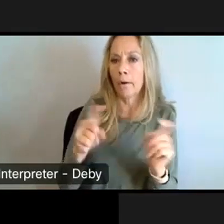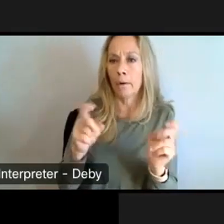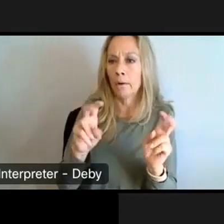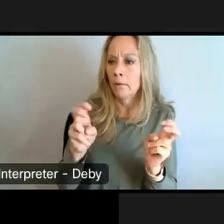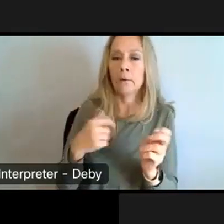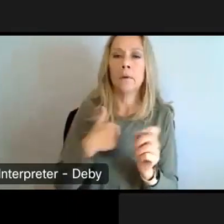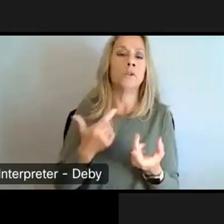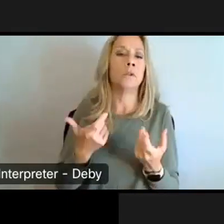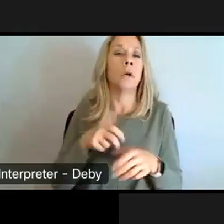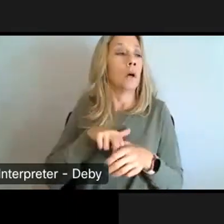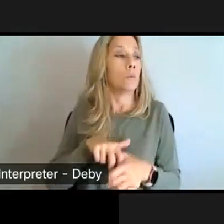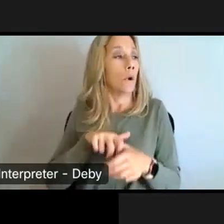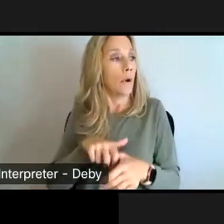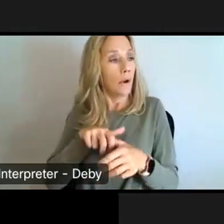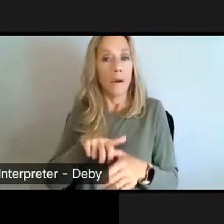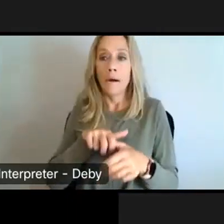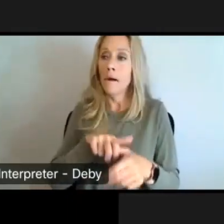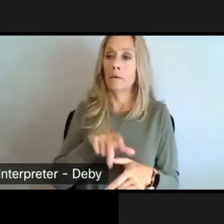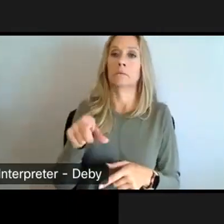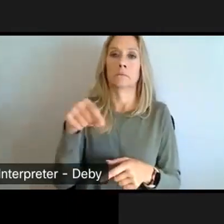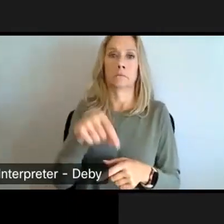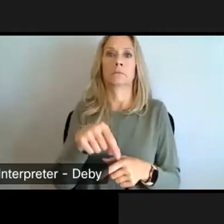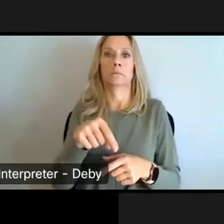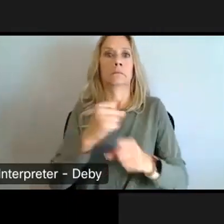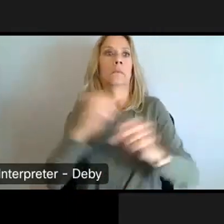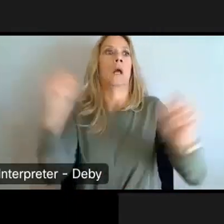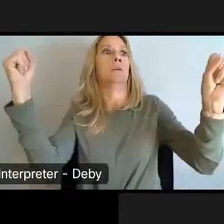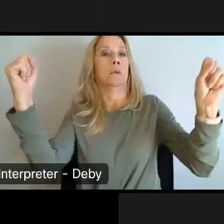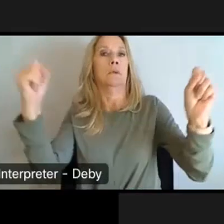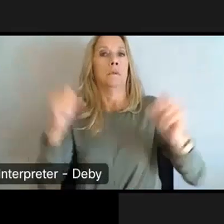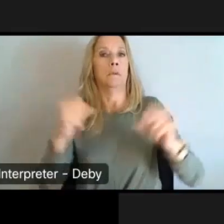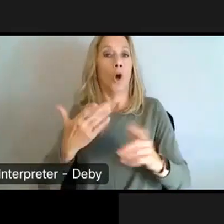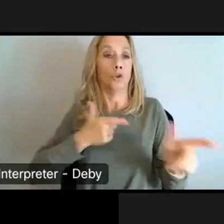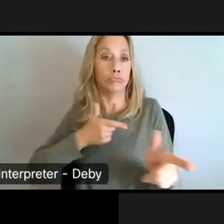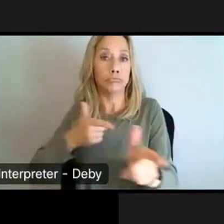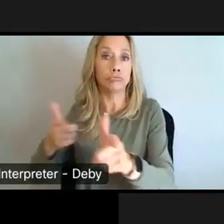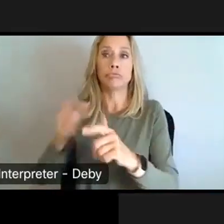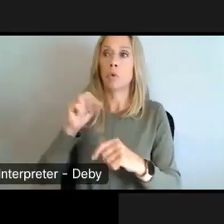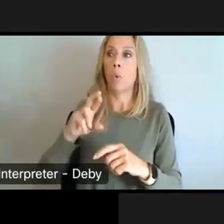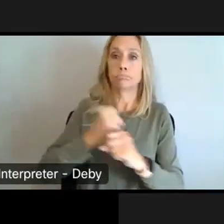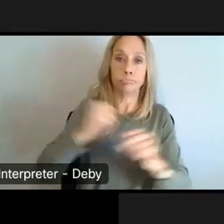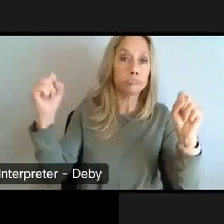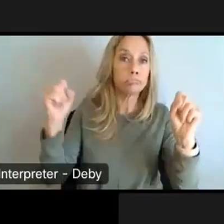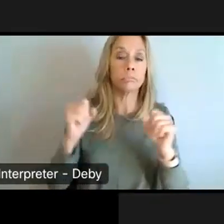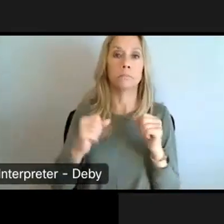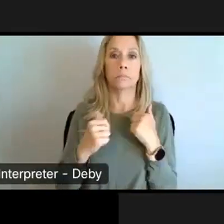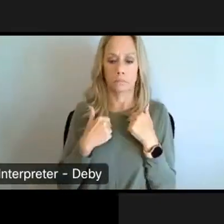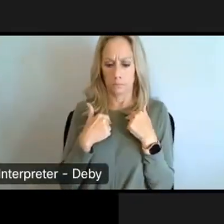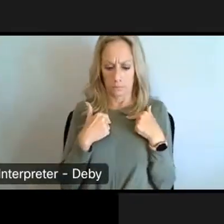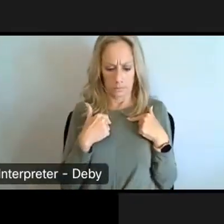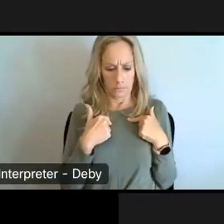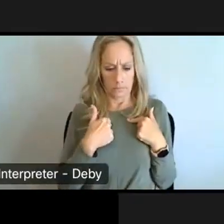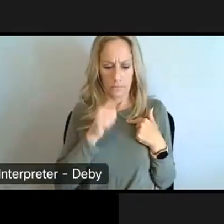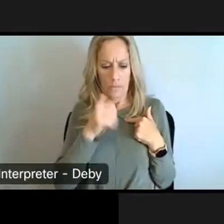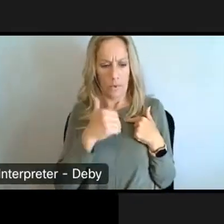that way to that small camp, my convoy gets ambushed, whether it's a gunfire or an IED. And I don't have the